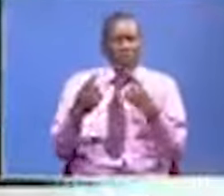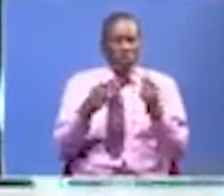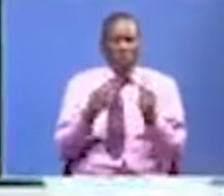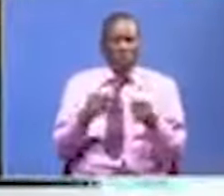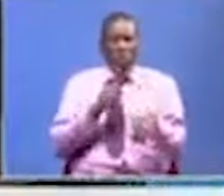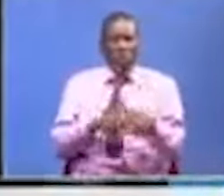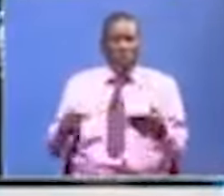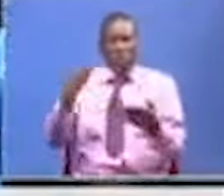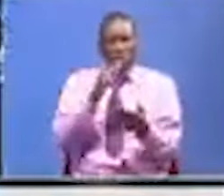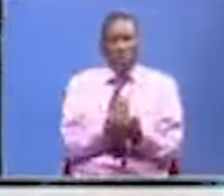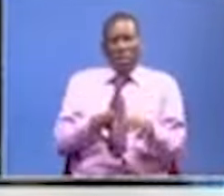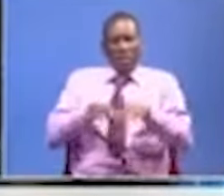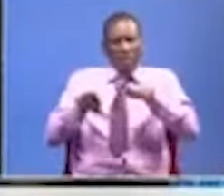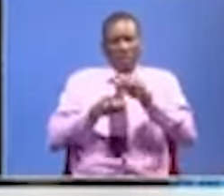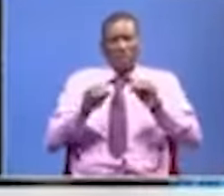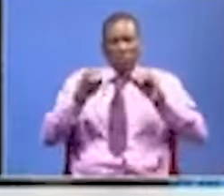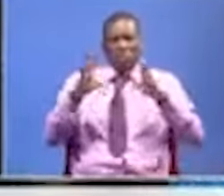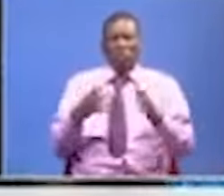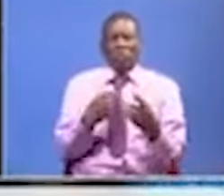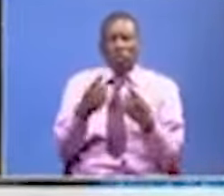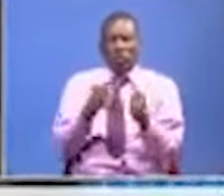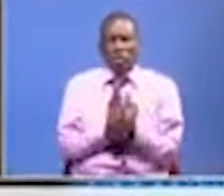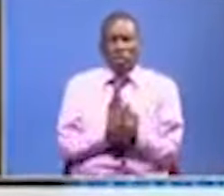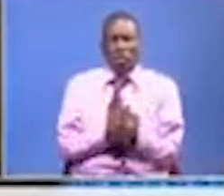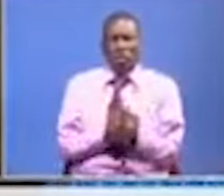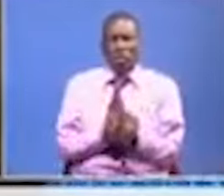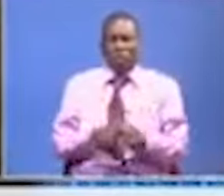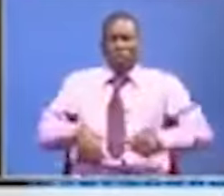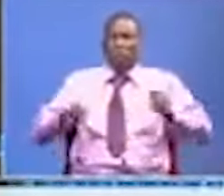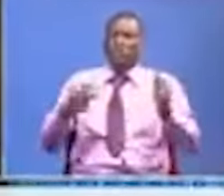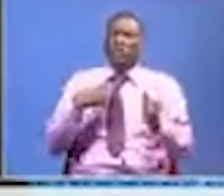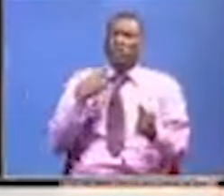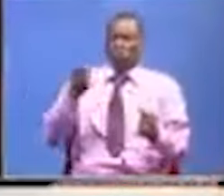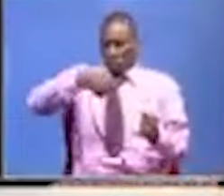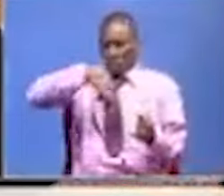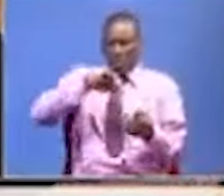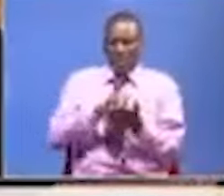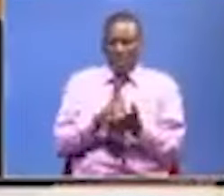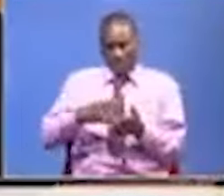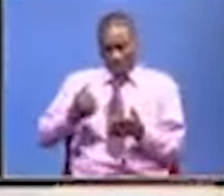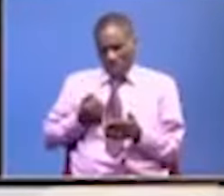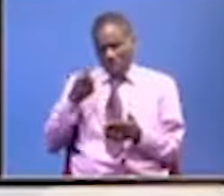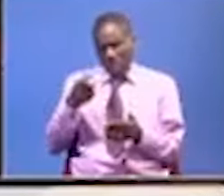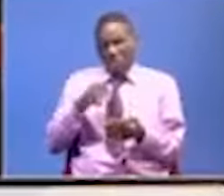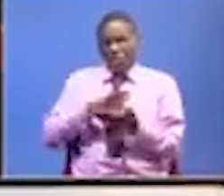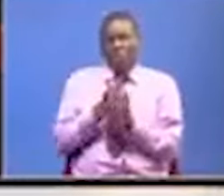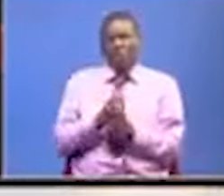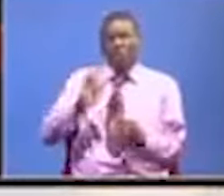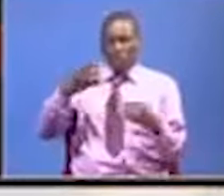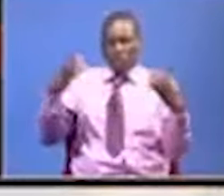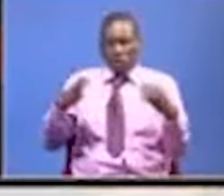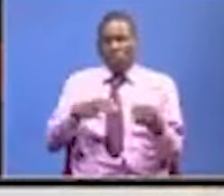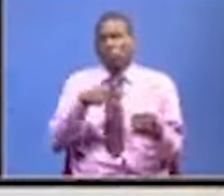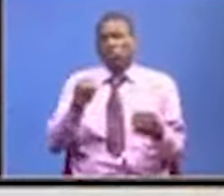job as an assistant, when we spoke to the FKF president, and he mentioned that, you know, the girls are going to be the first team to take us to the